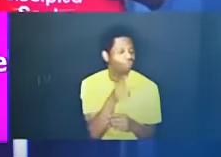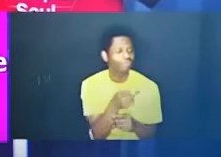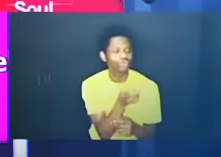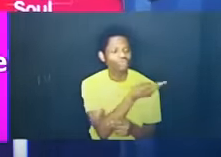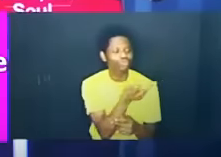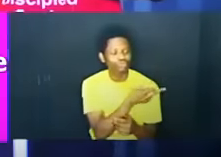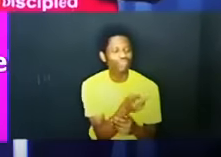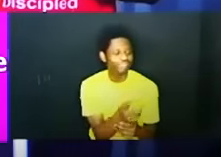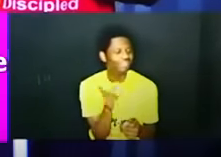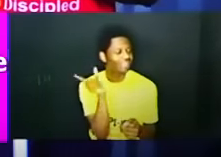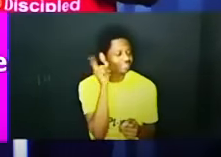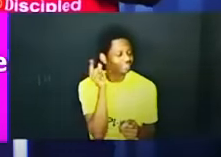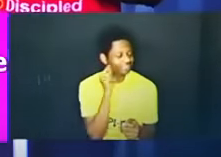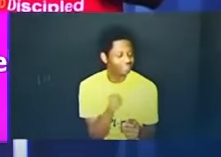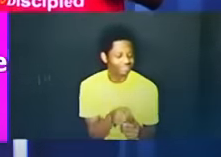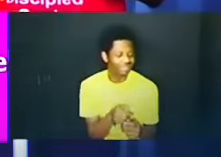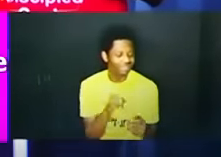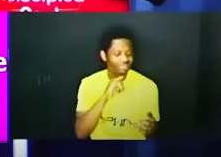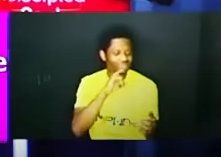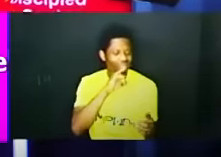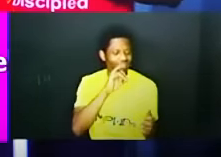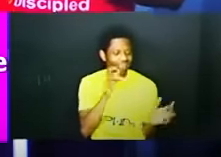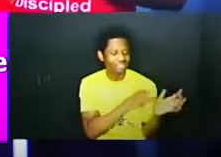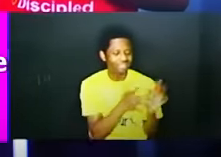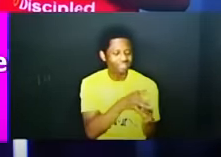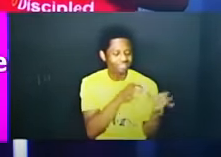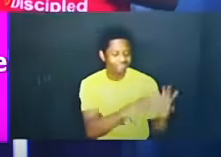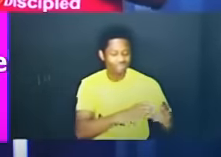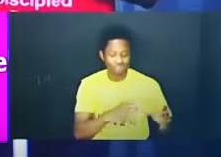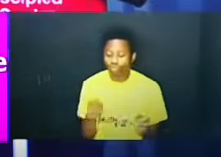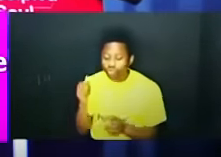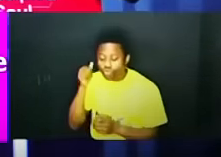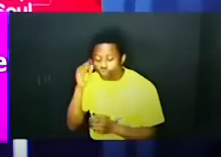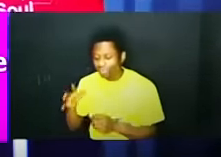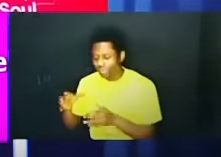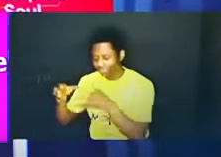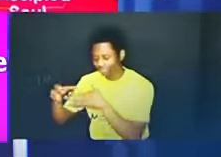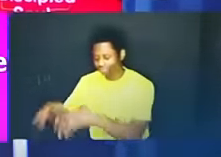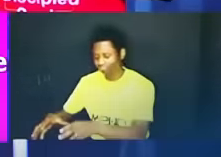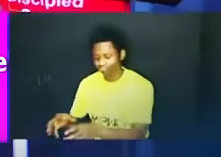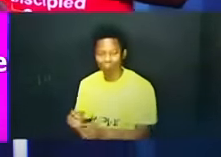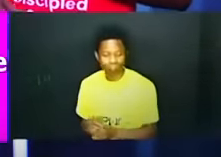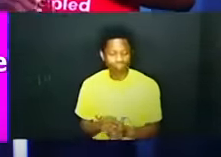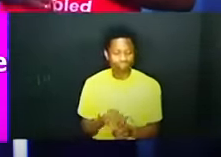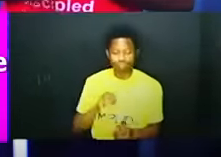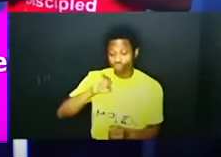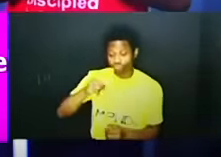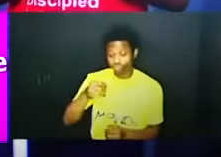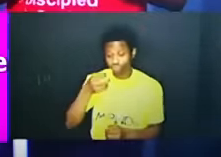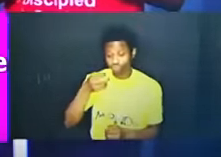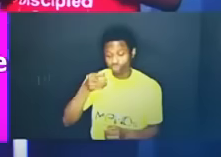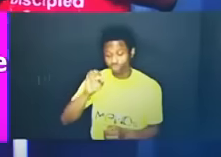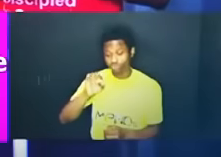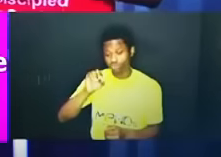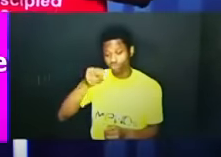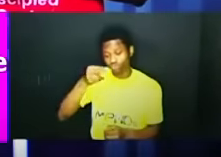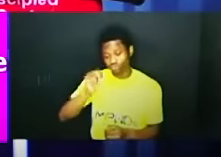stories. Mumi enko enko sira Yesu eni Samaria ni ba no yentie wonsem. John chapter 4, Johannes